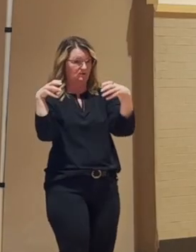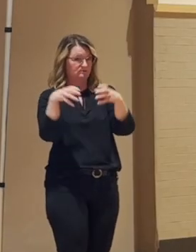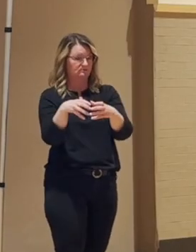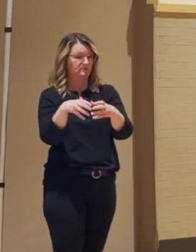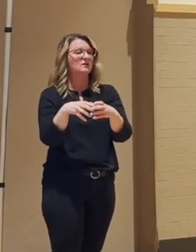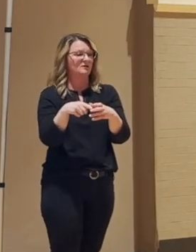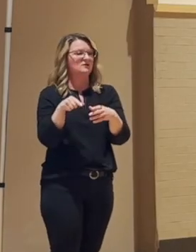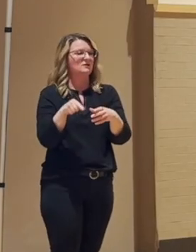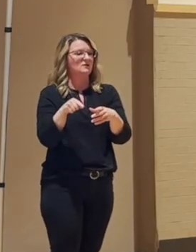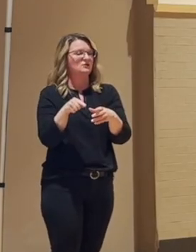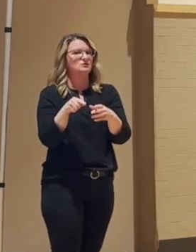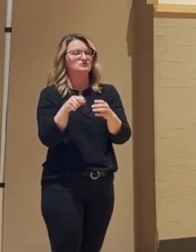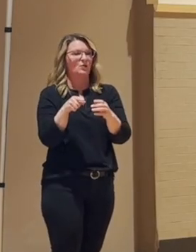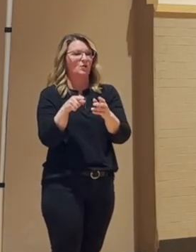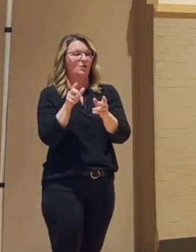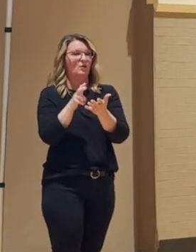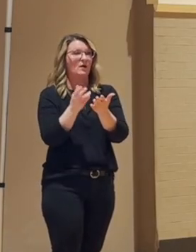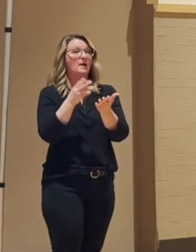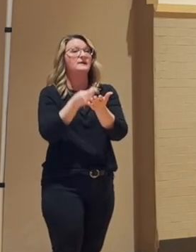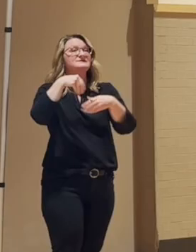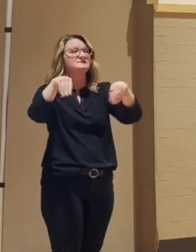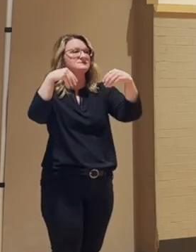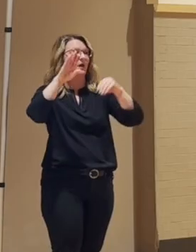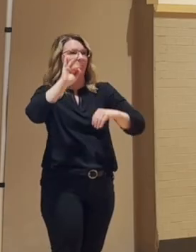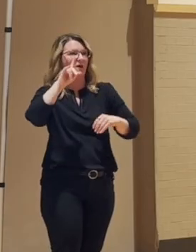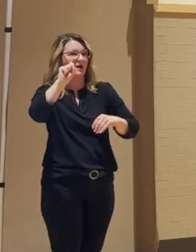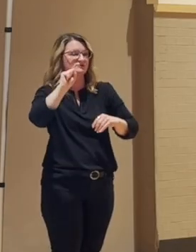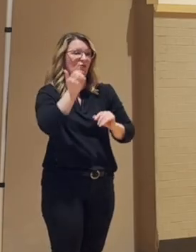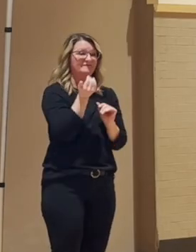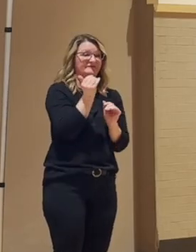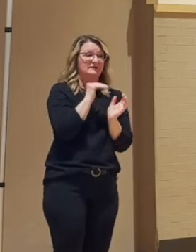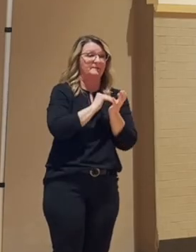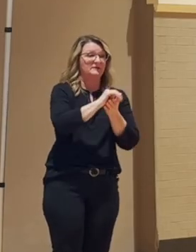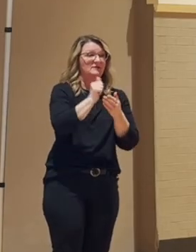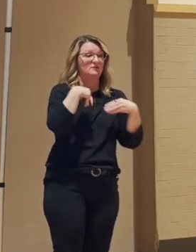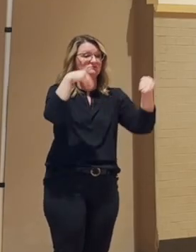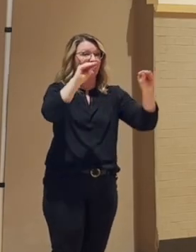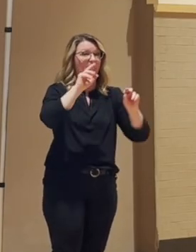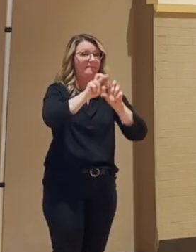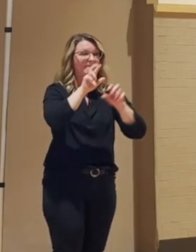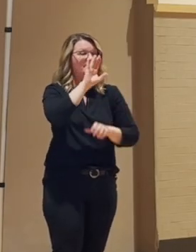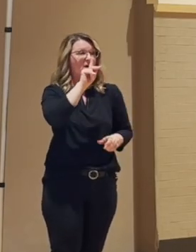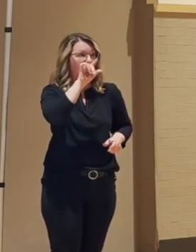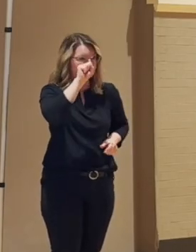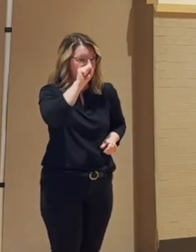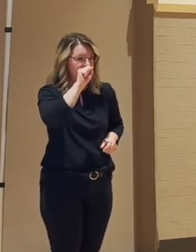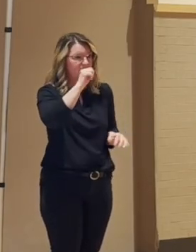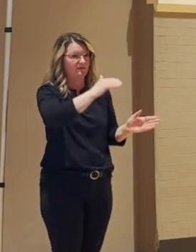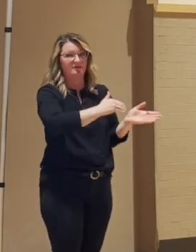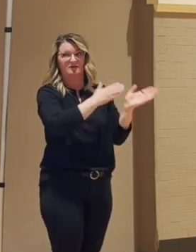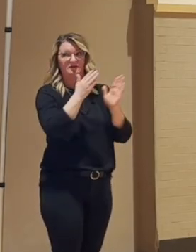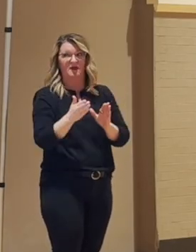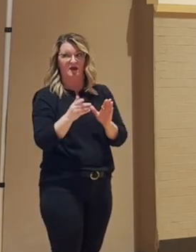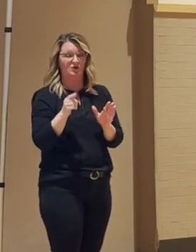in order to have bonding capacity. So back then, $15 million of bonding capacity, and then which would